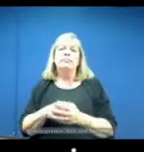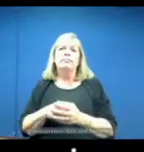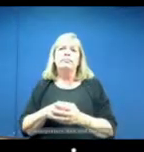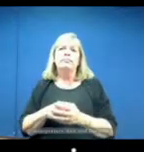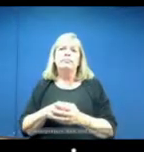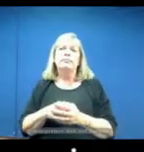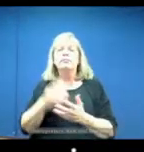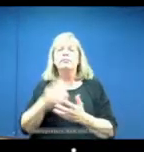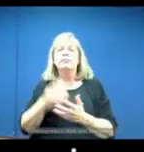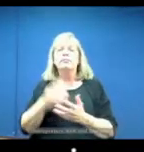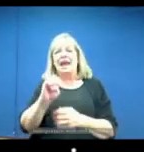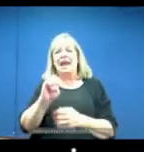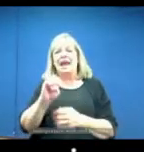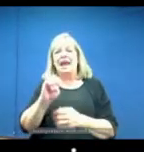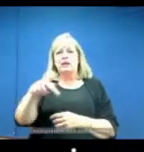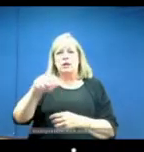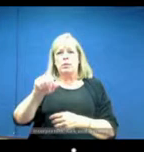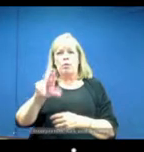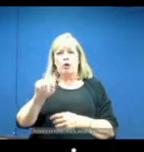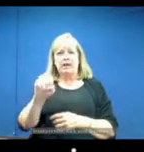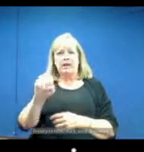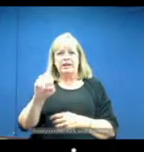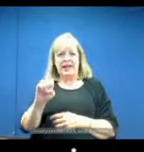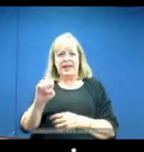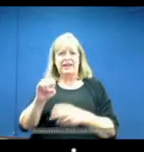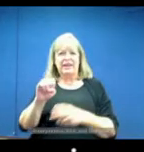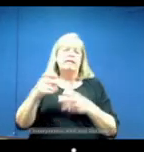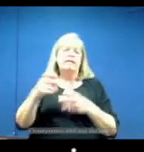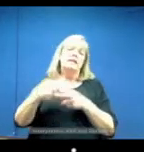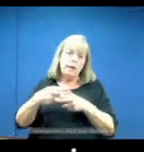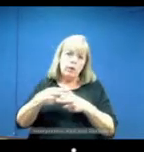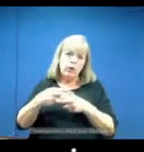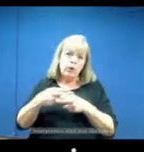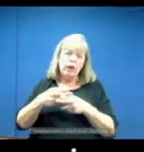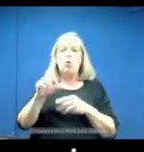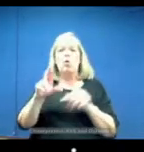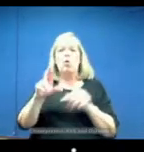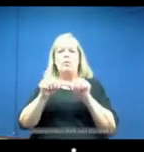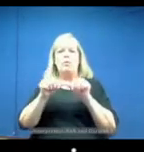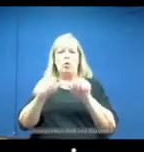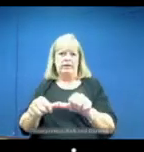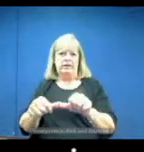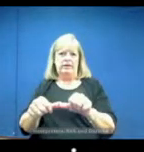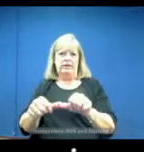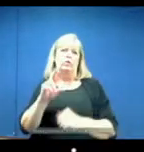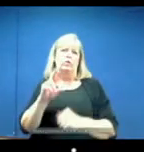or an ex parte, temporary, or permanent restraining order.